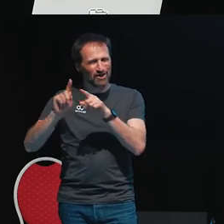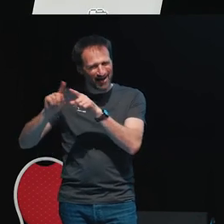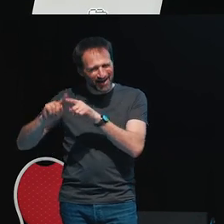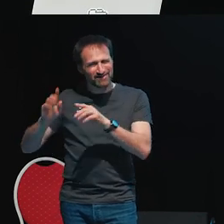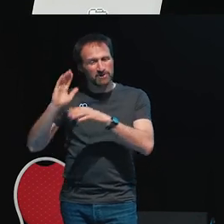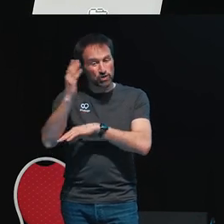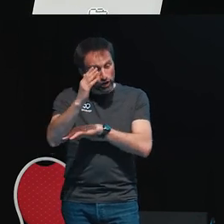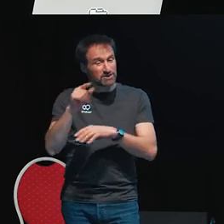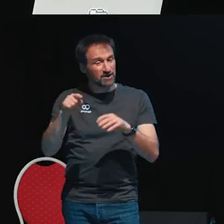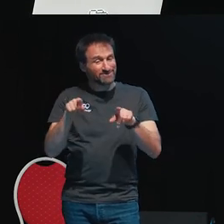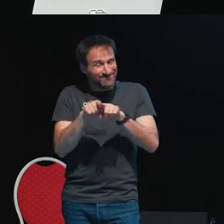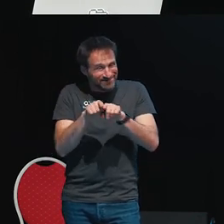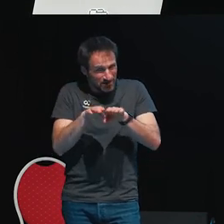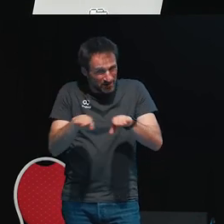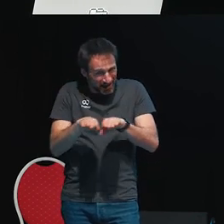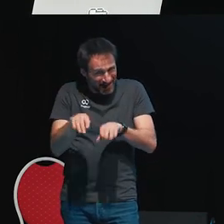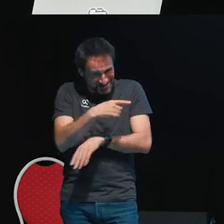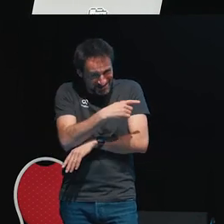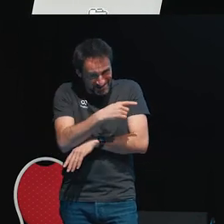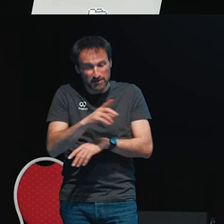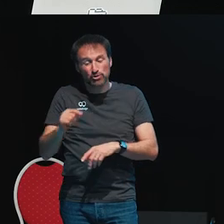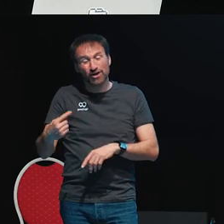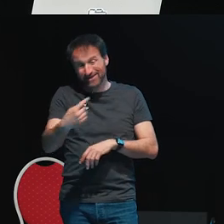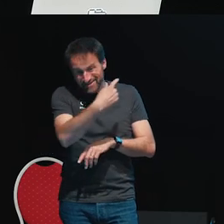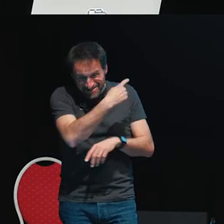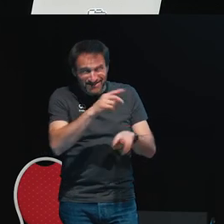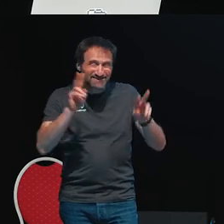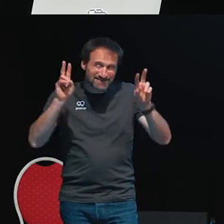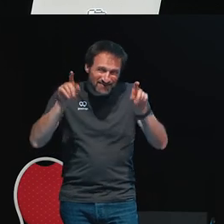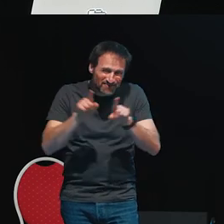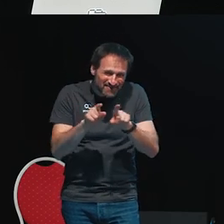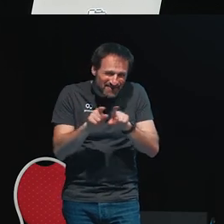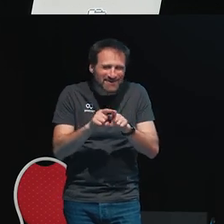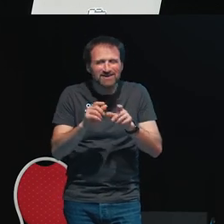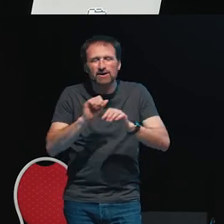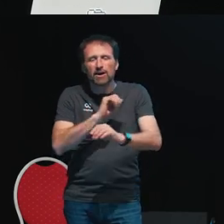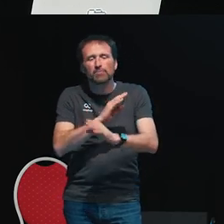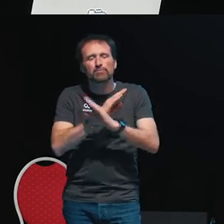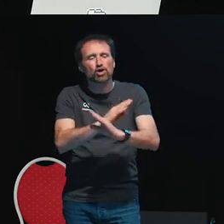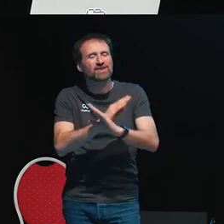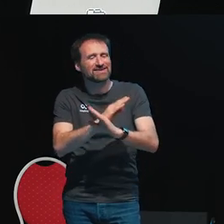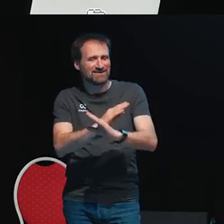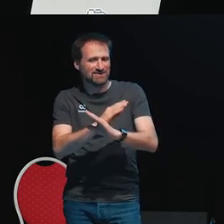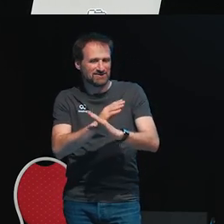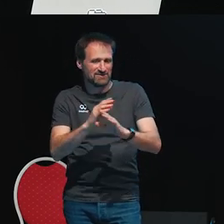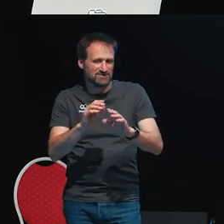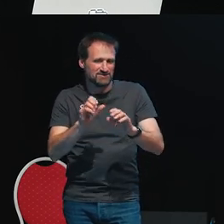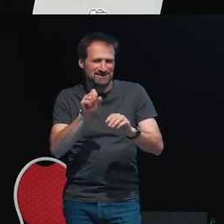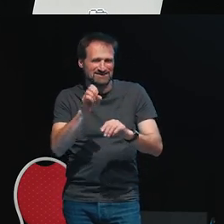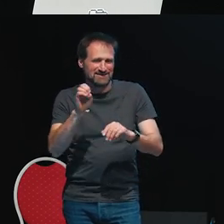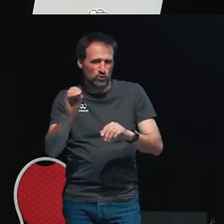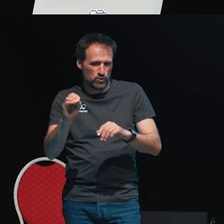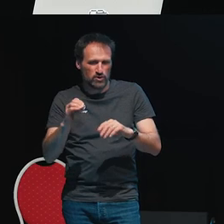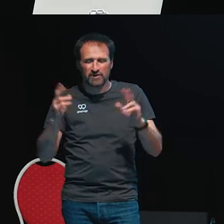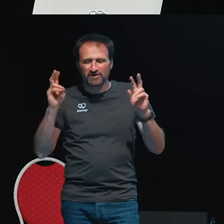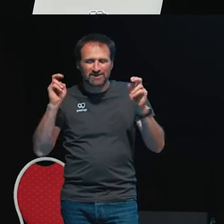that this can act like kind of like a protecting seal. If somebody comes to one browser and say, hey, I want